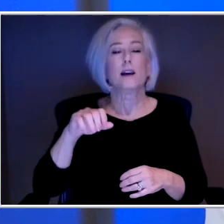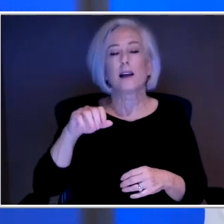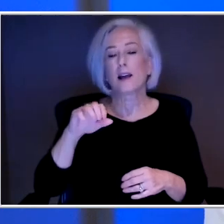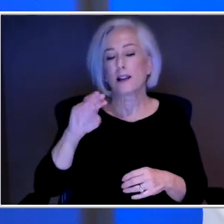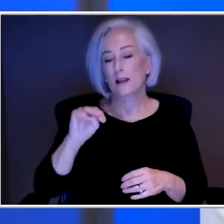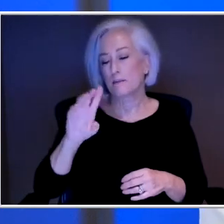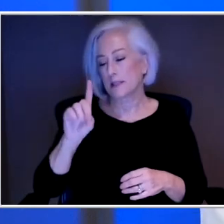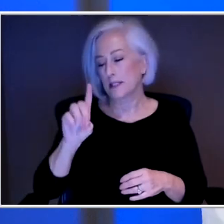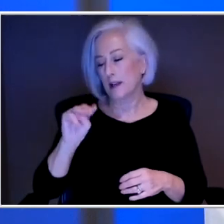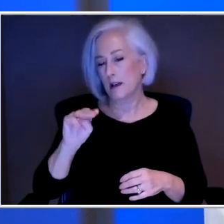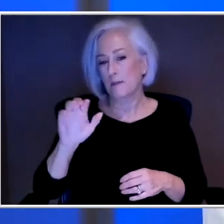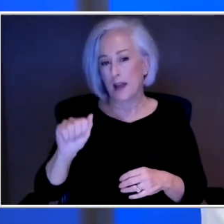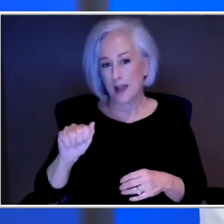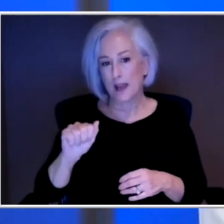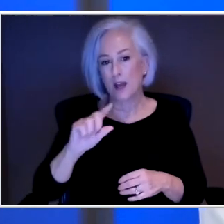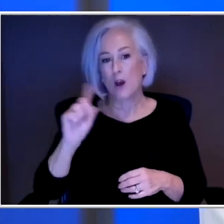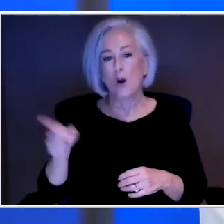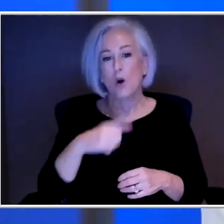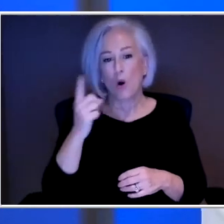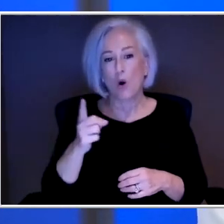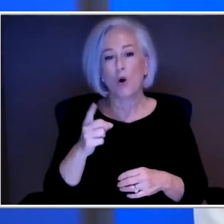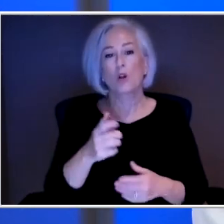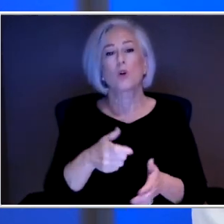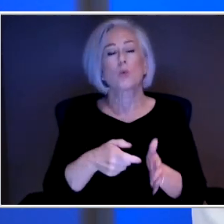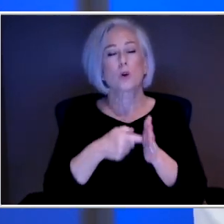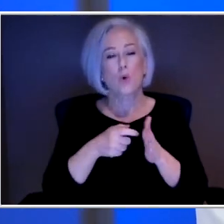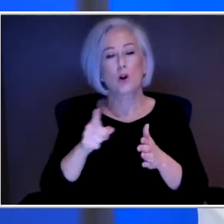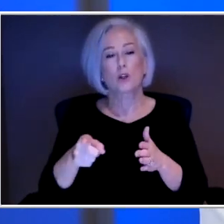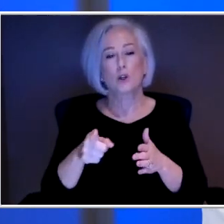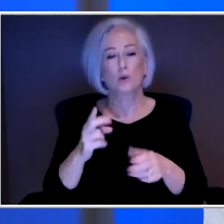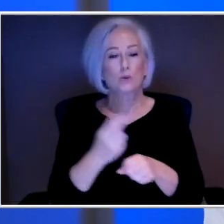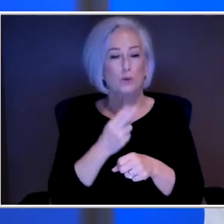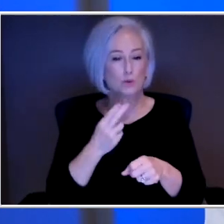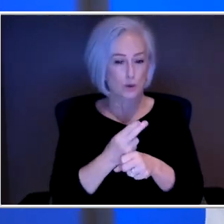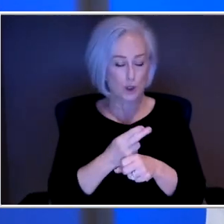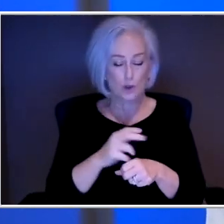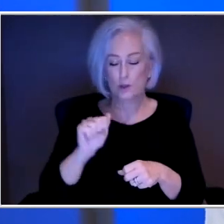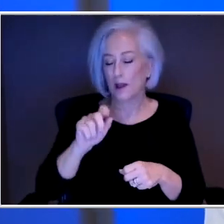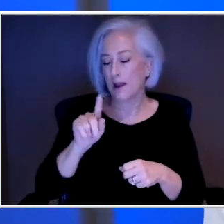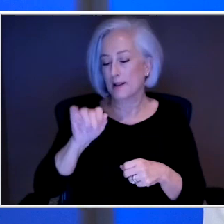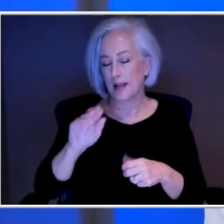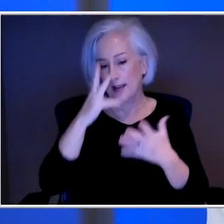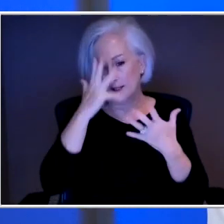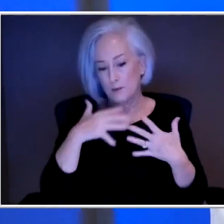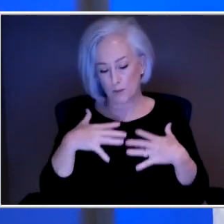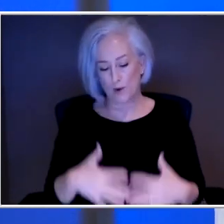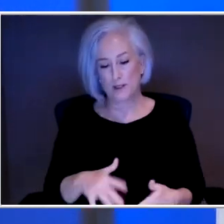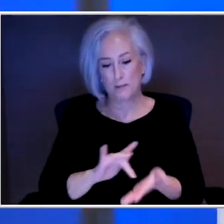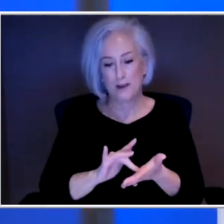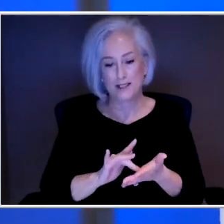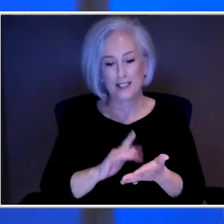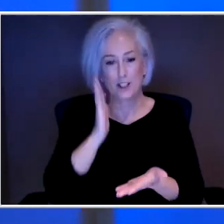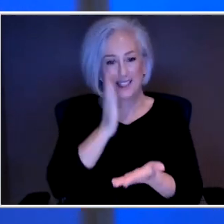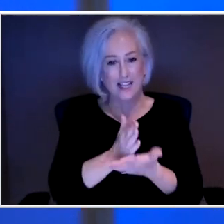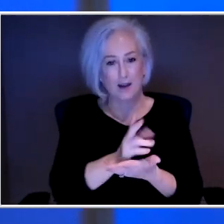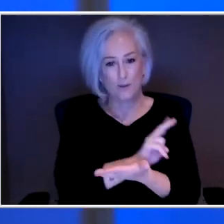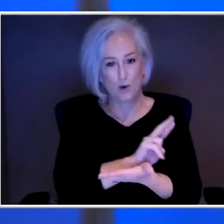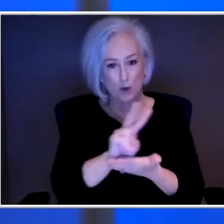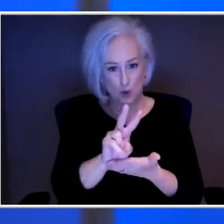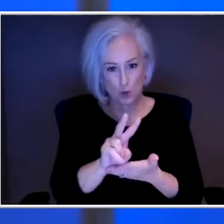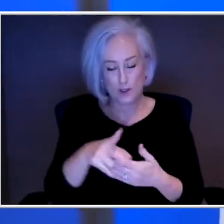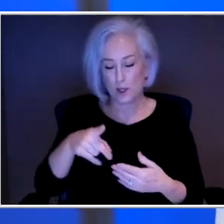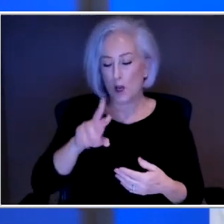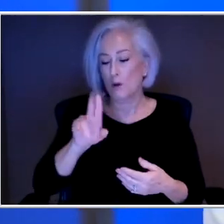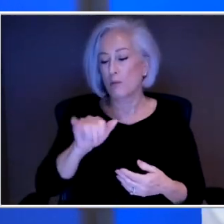those require you to be off all serotonin-modulating agents. So your typical antidepressants, you have to be off those at least 2 weeks. In the case of like Prozac, you have to be off that for a